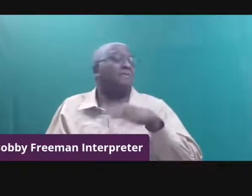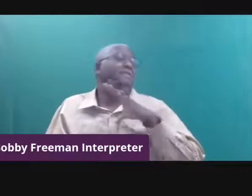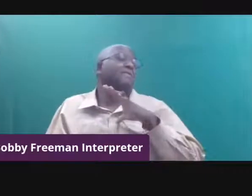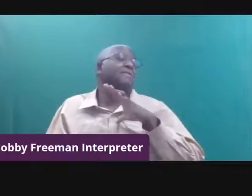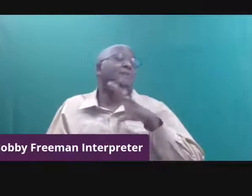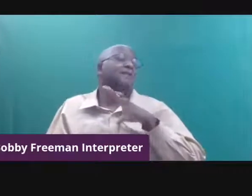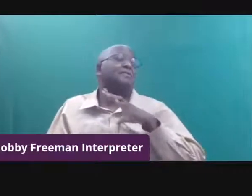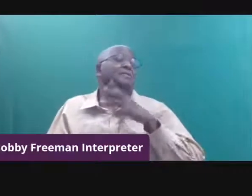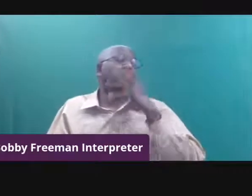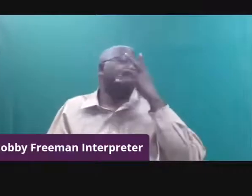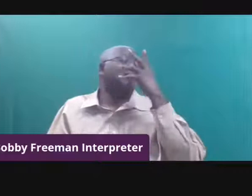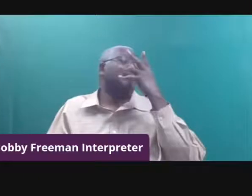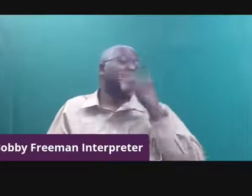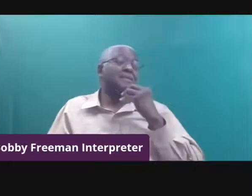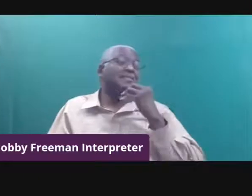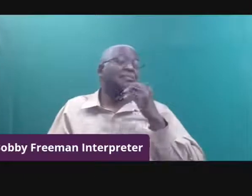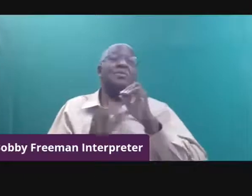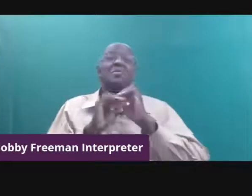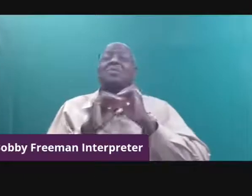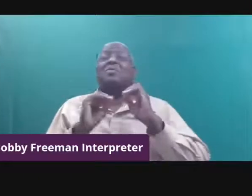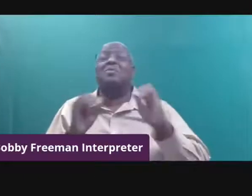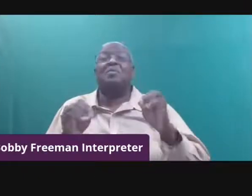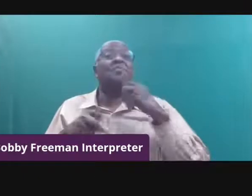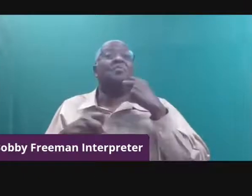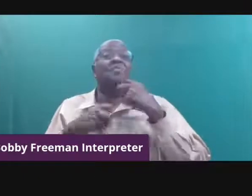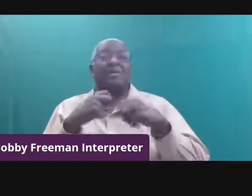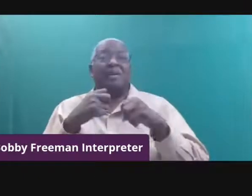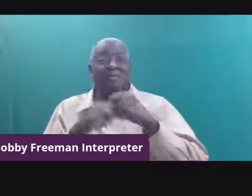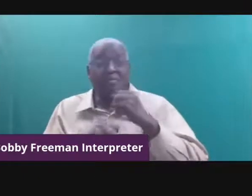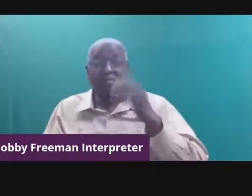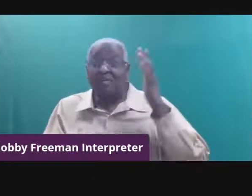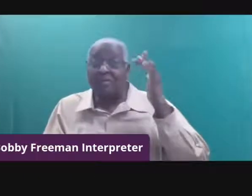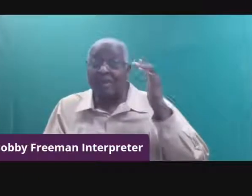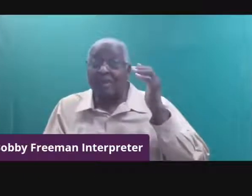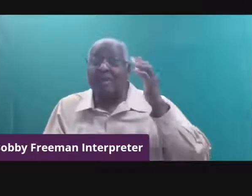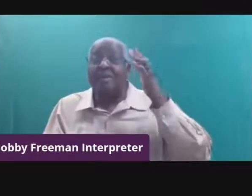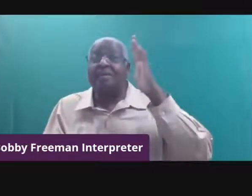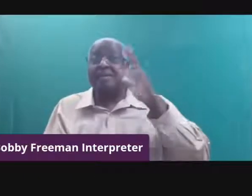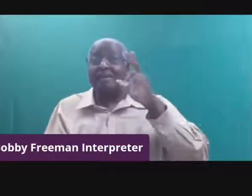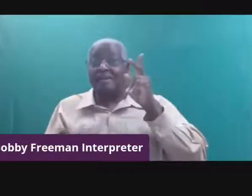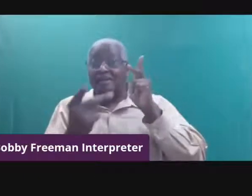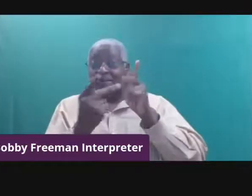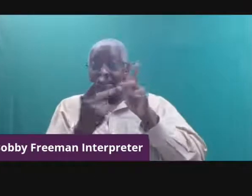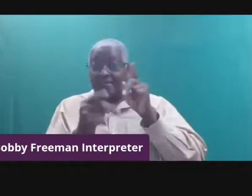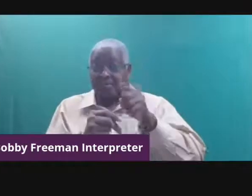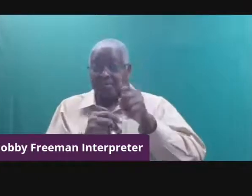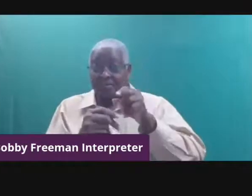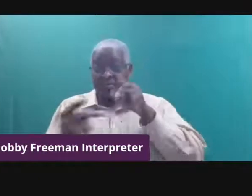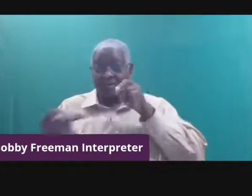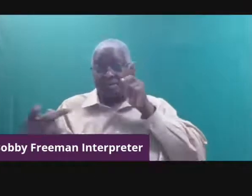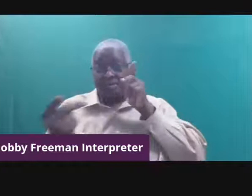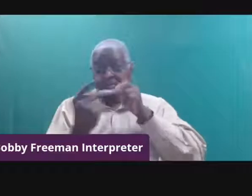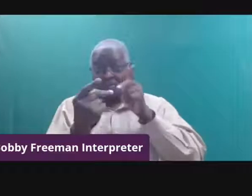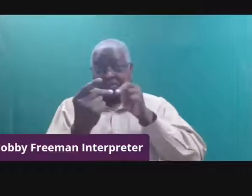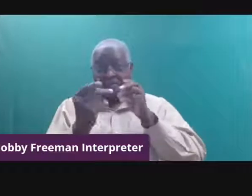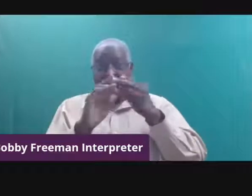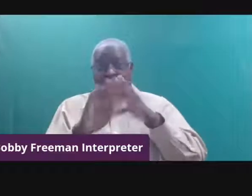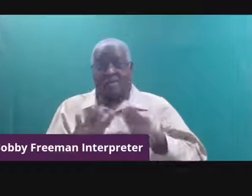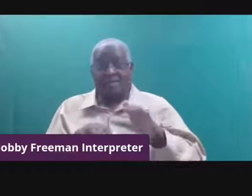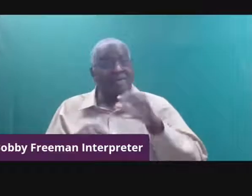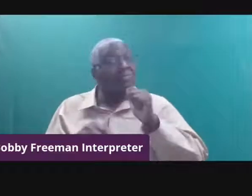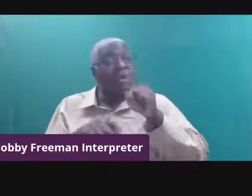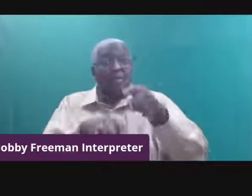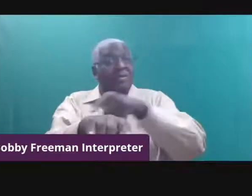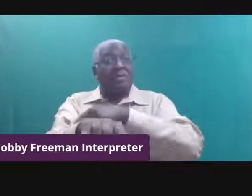navigate through it because God has kept you in perfect peace. Listen, listen, listen. I'm not going to prolong the time. We're